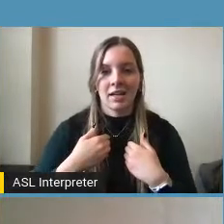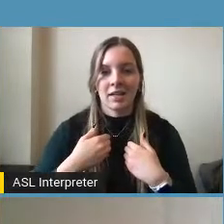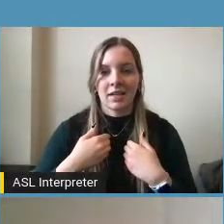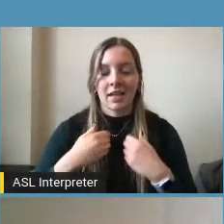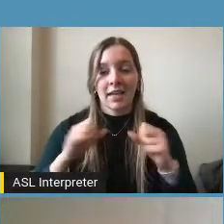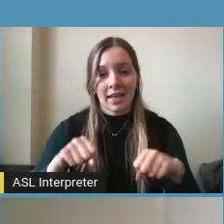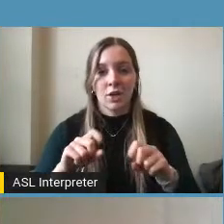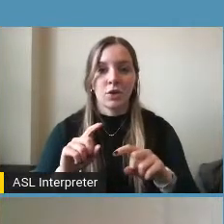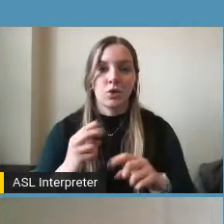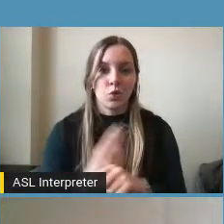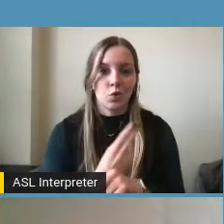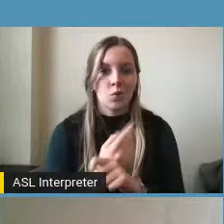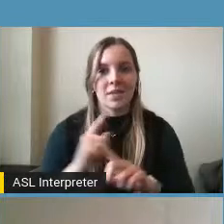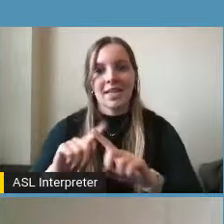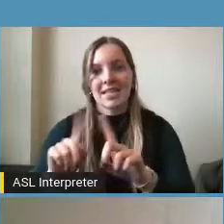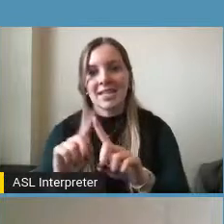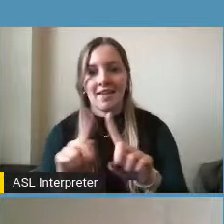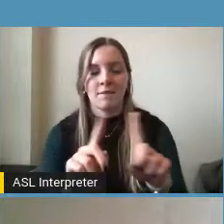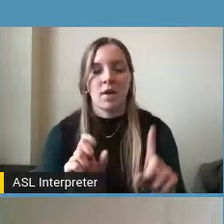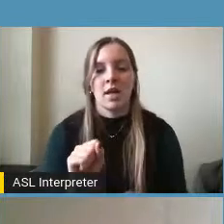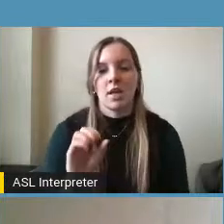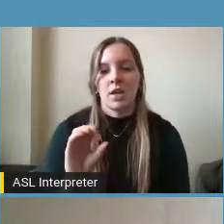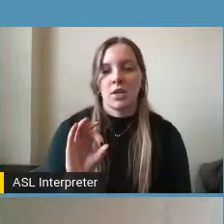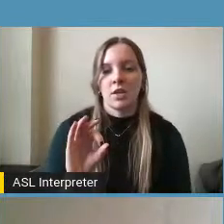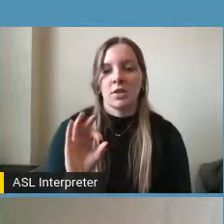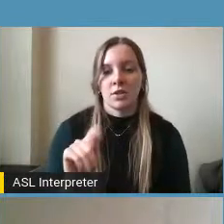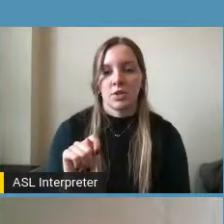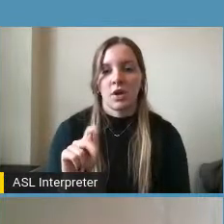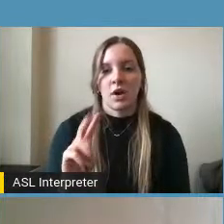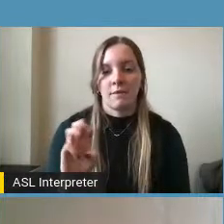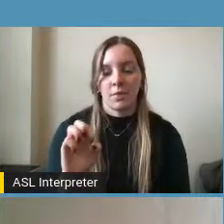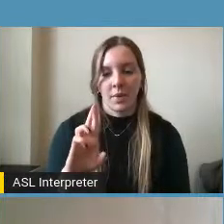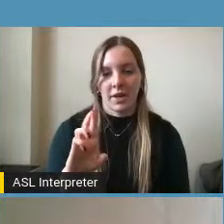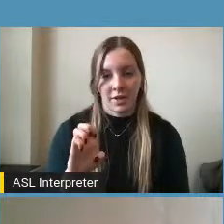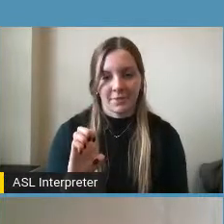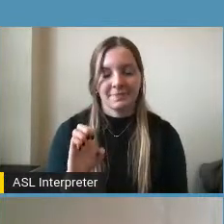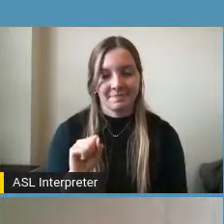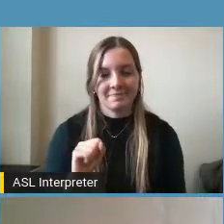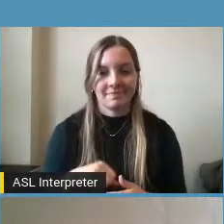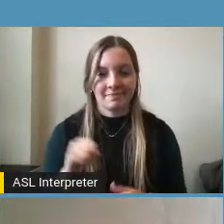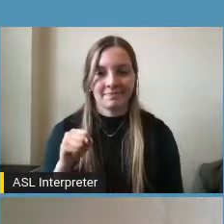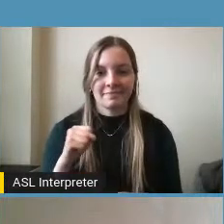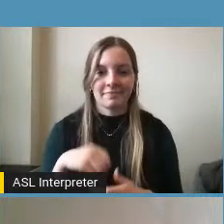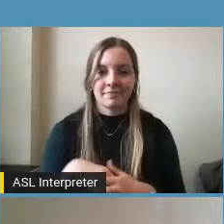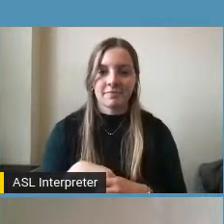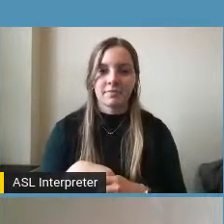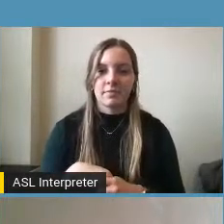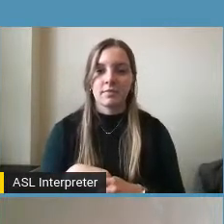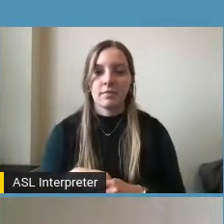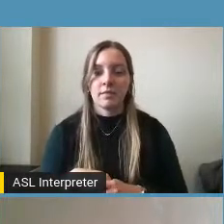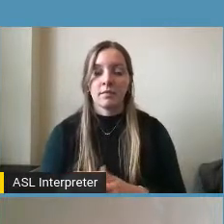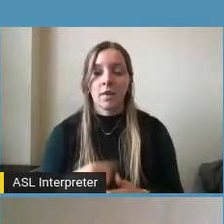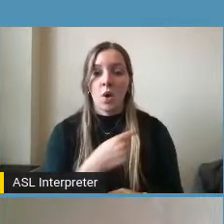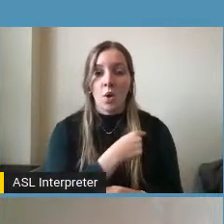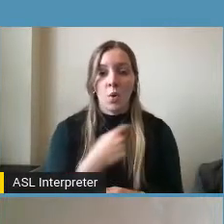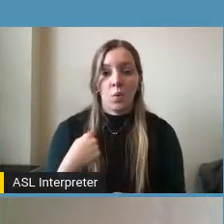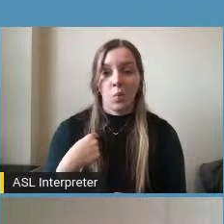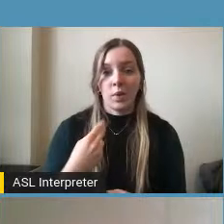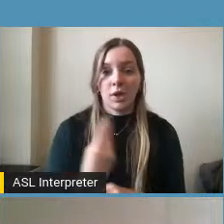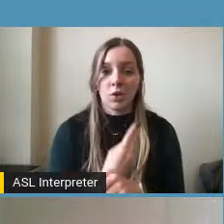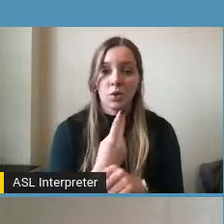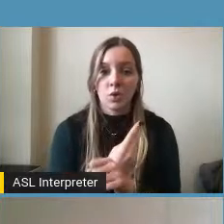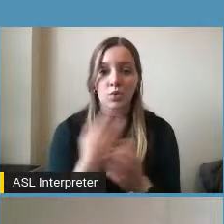can work in a variety of software packages. The software we use at this point is commercial software. We currently